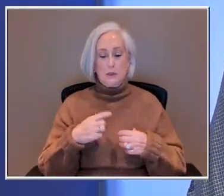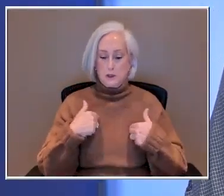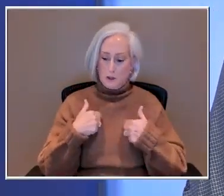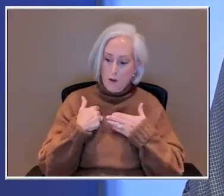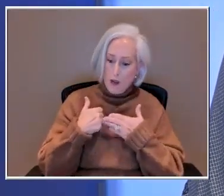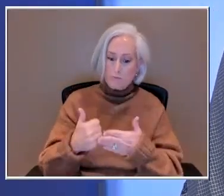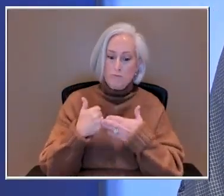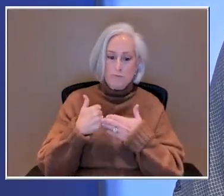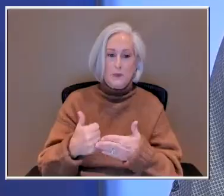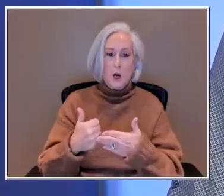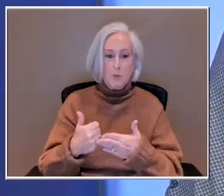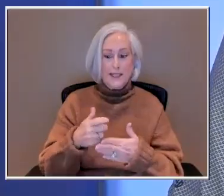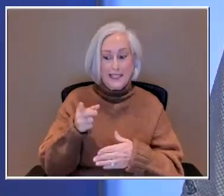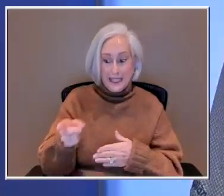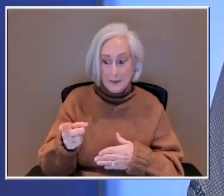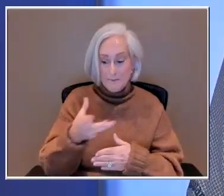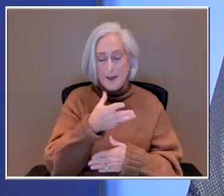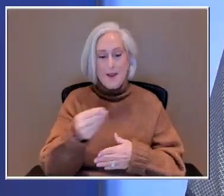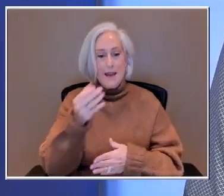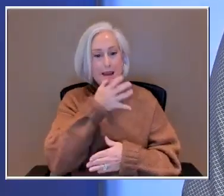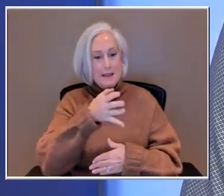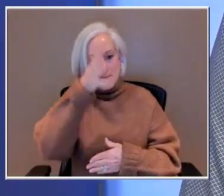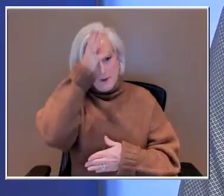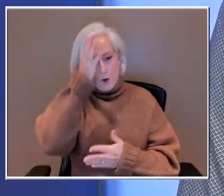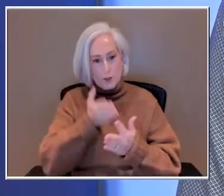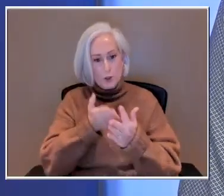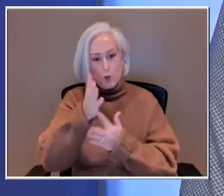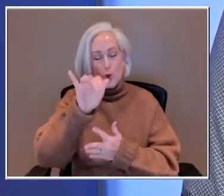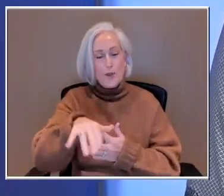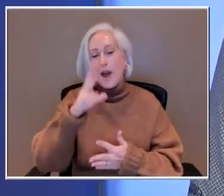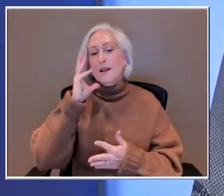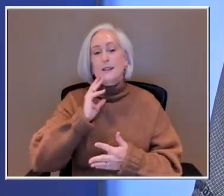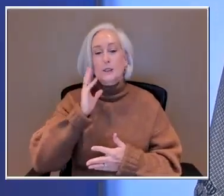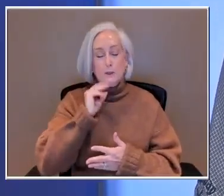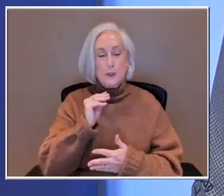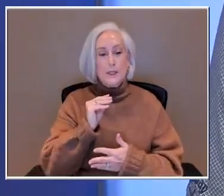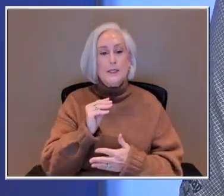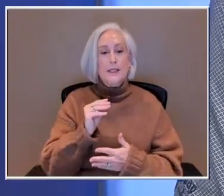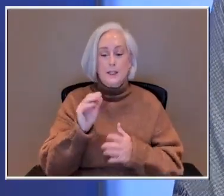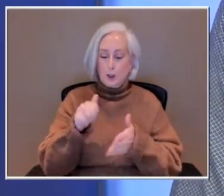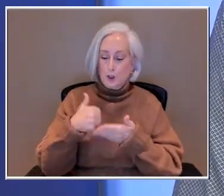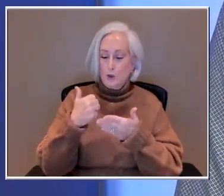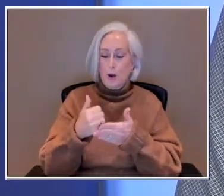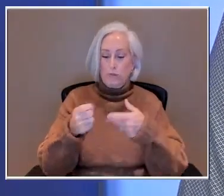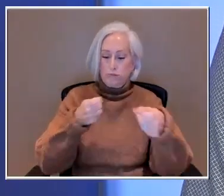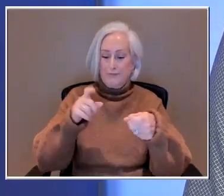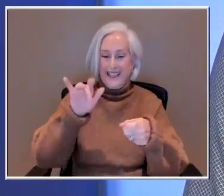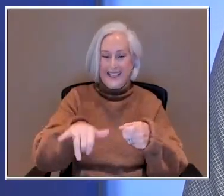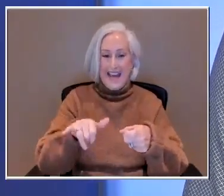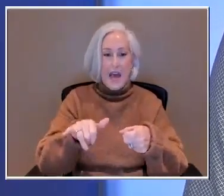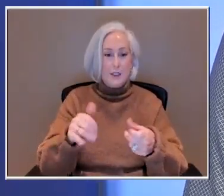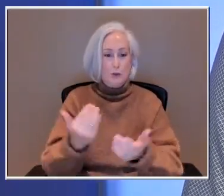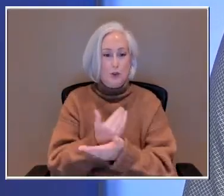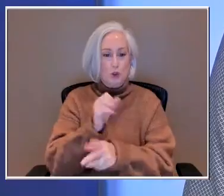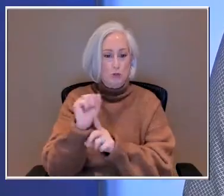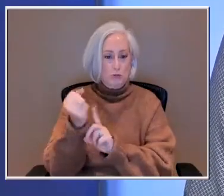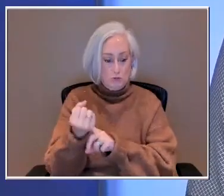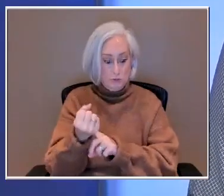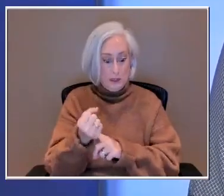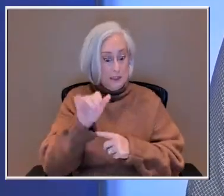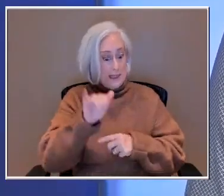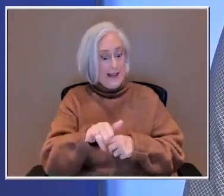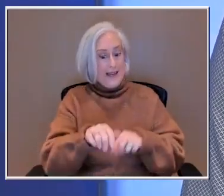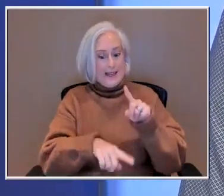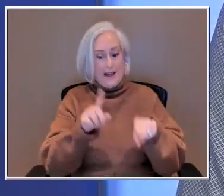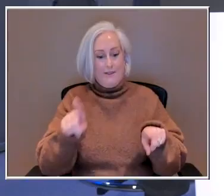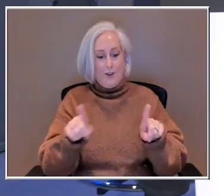his parents through that journey and dealing with what they're now facing. And that can vary between each one of those individuals. I was